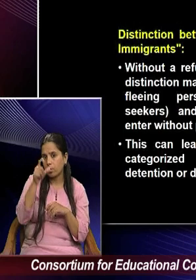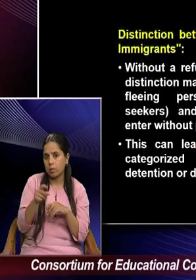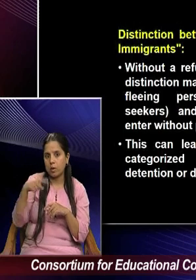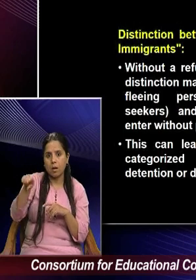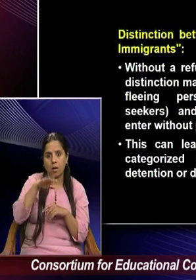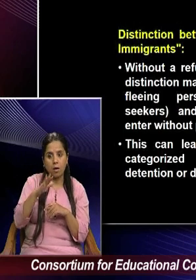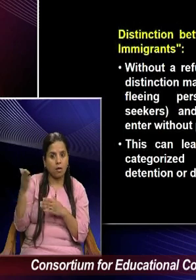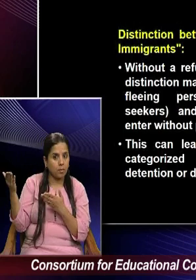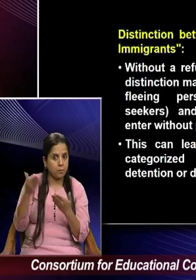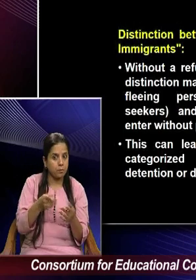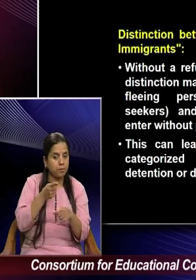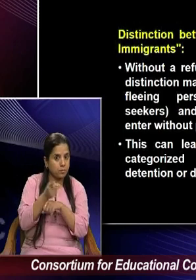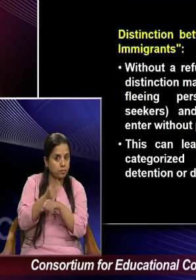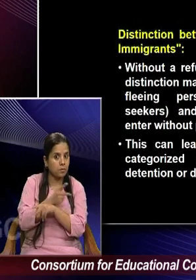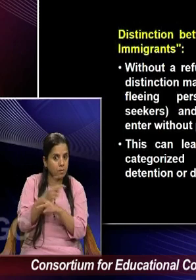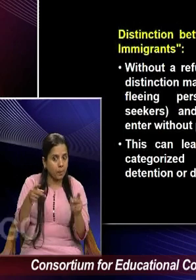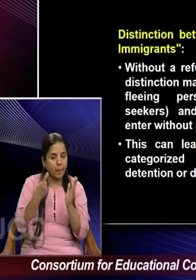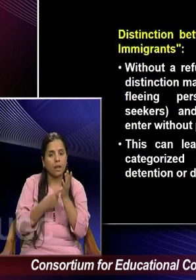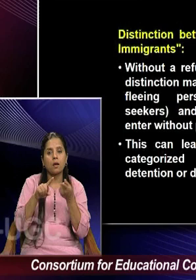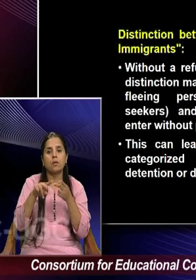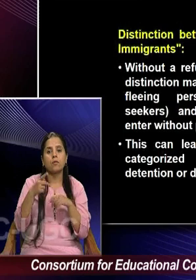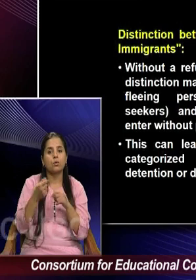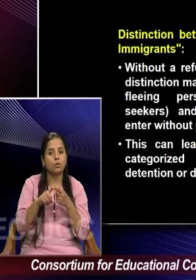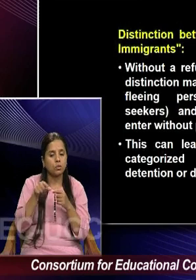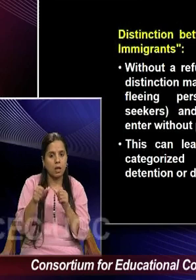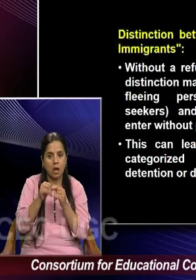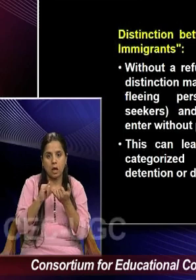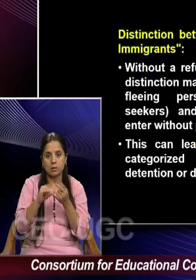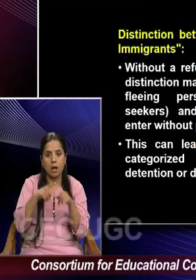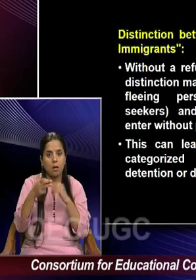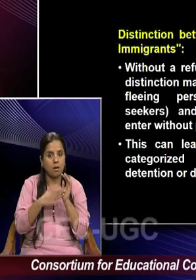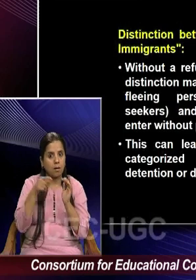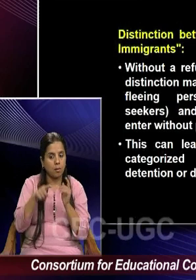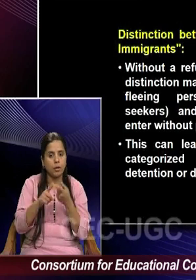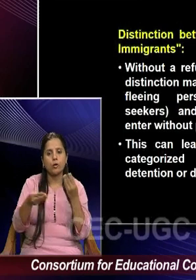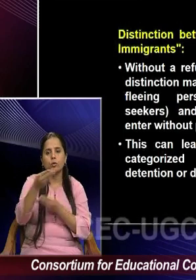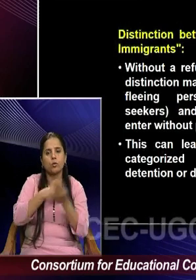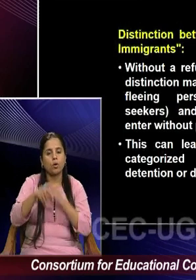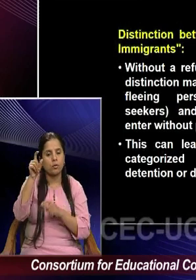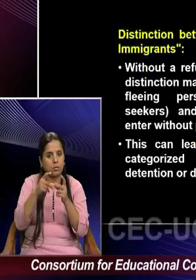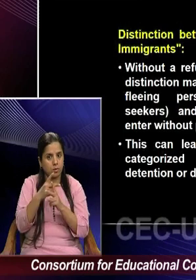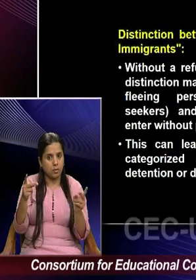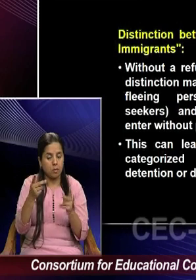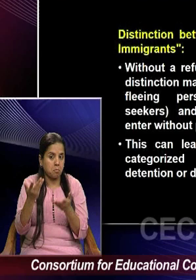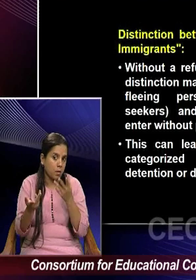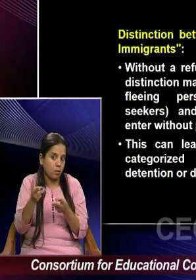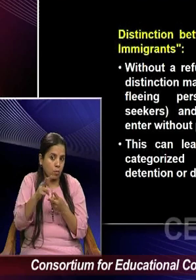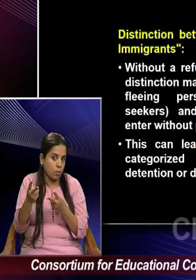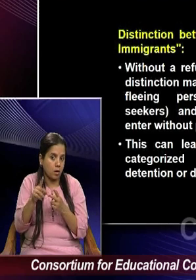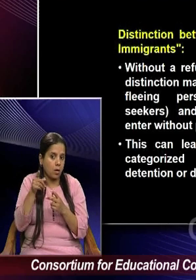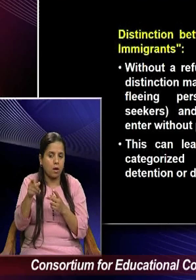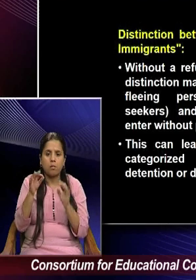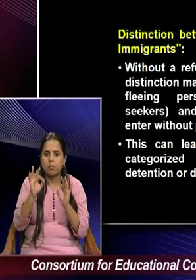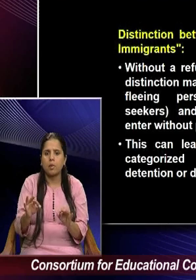fleeing persecution, refugee, asylum seekers, and economic migrants who either without